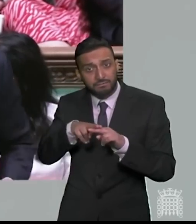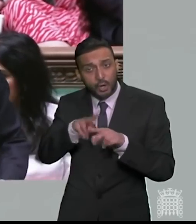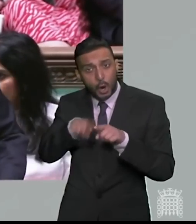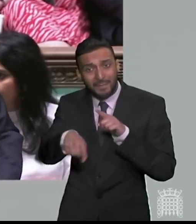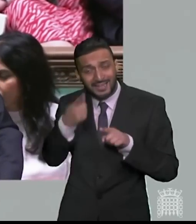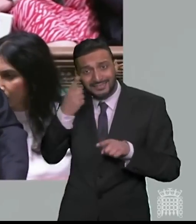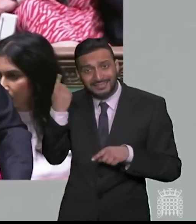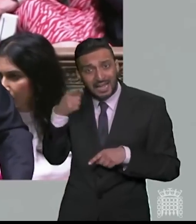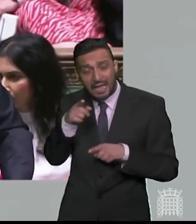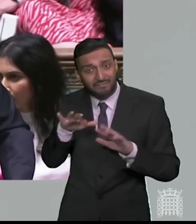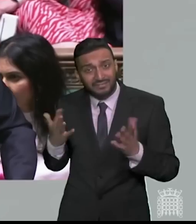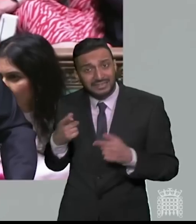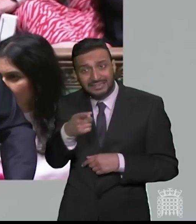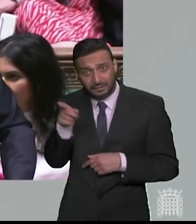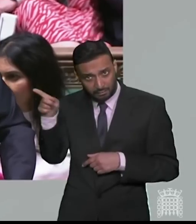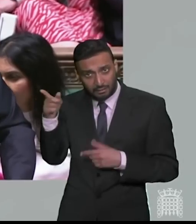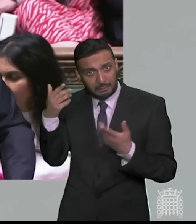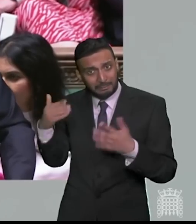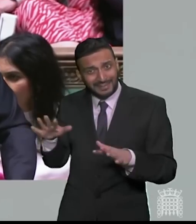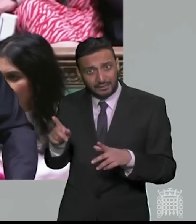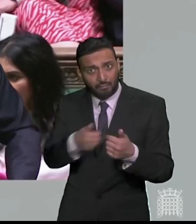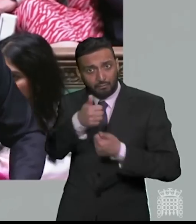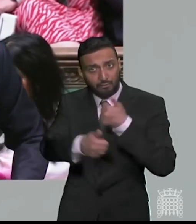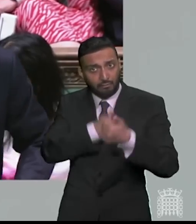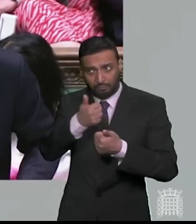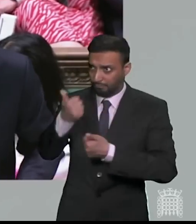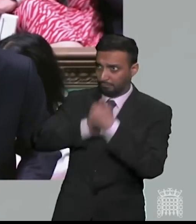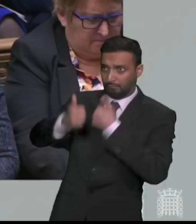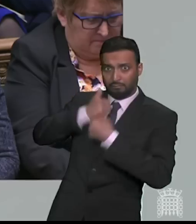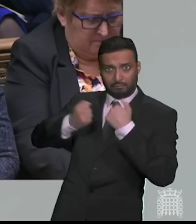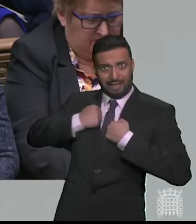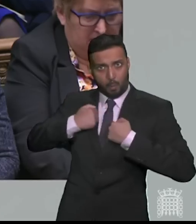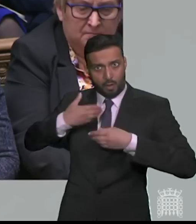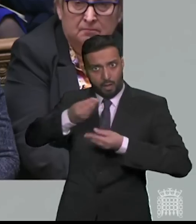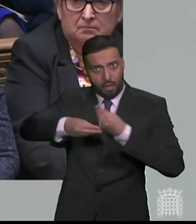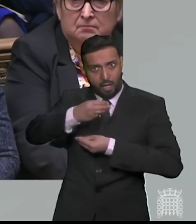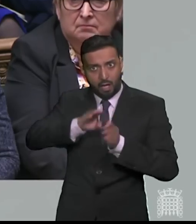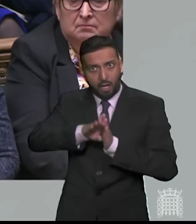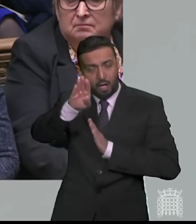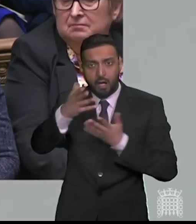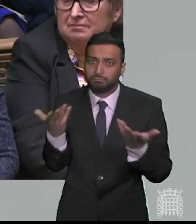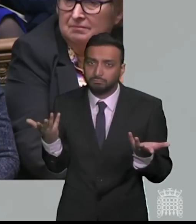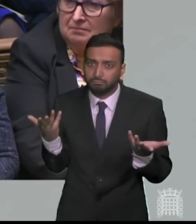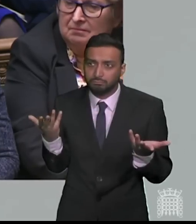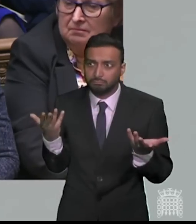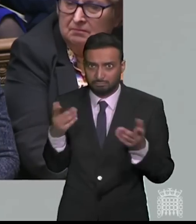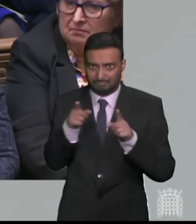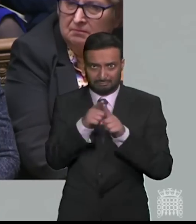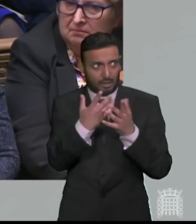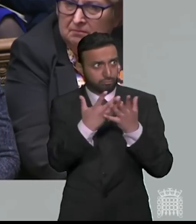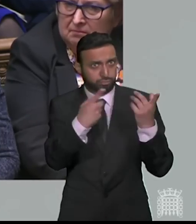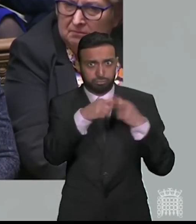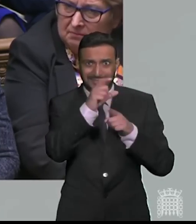She obviously missed the survey of thousands of global CEOs just recently placing the UK as their